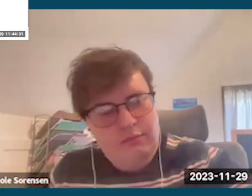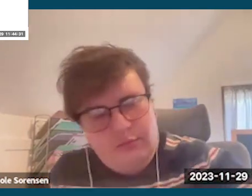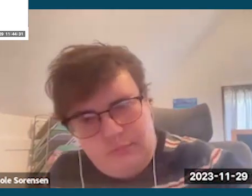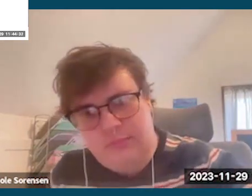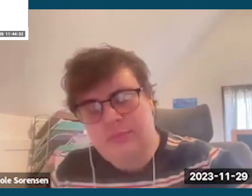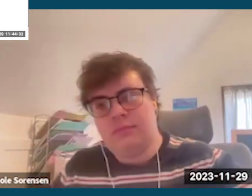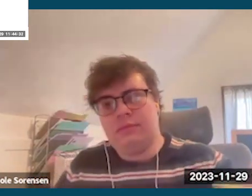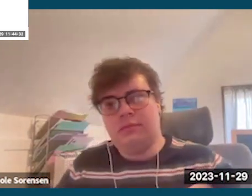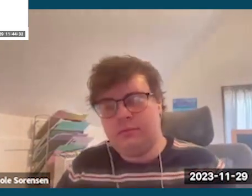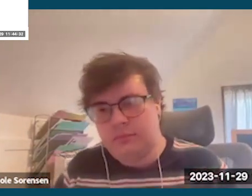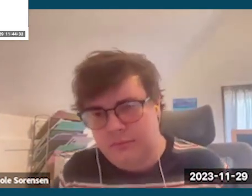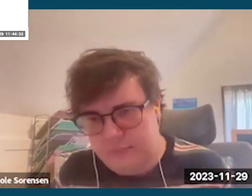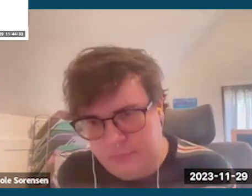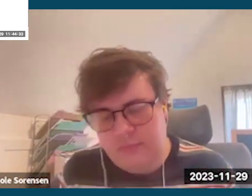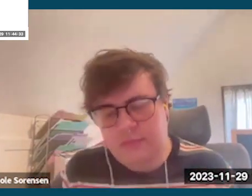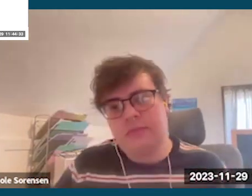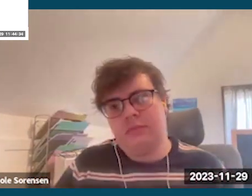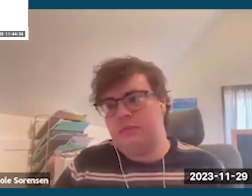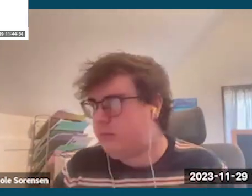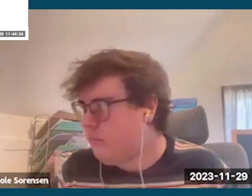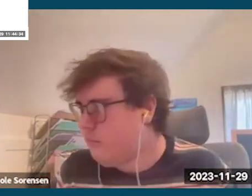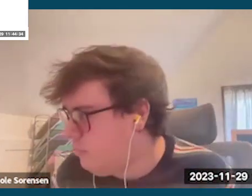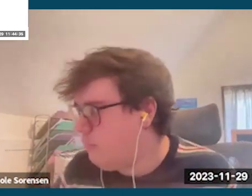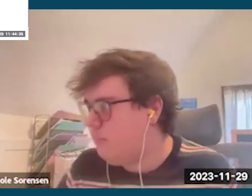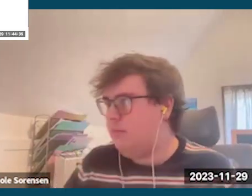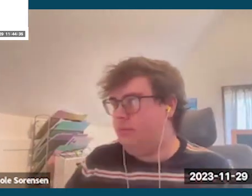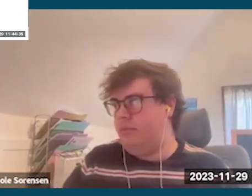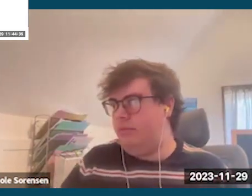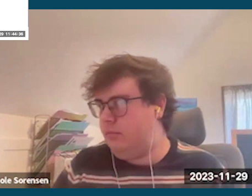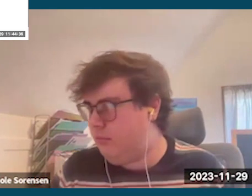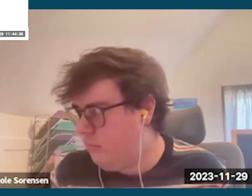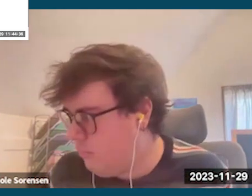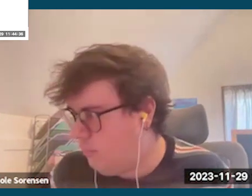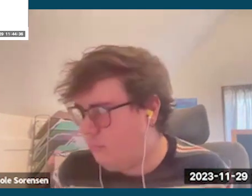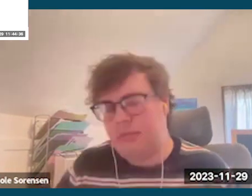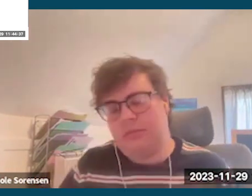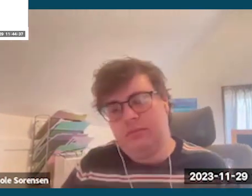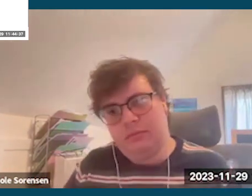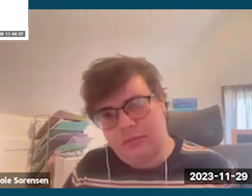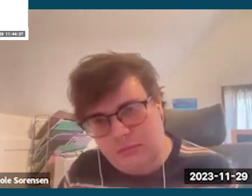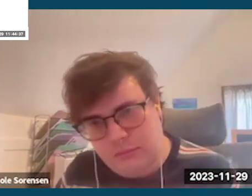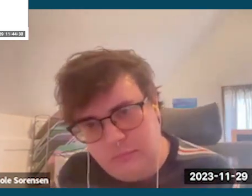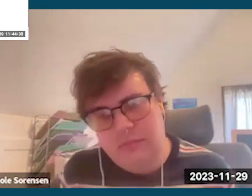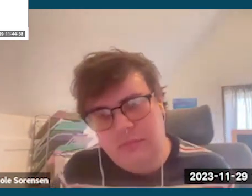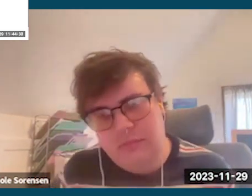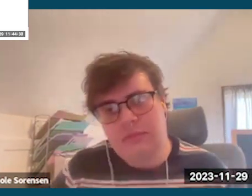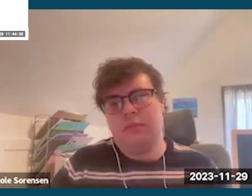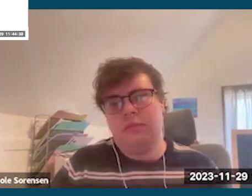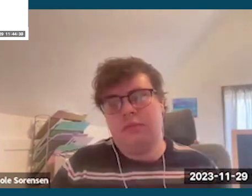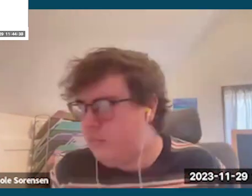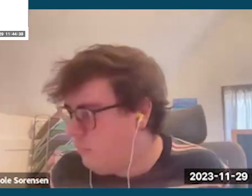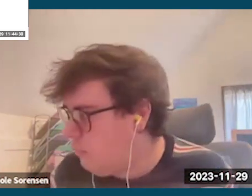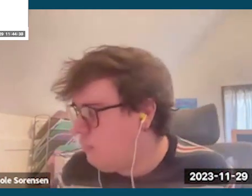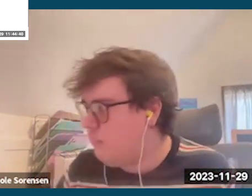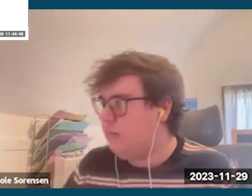I cannot keep track of things without a lot of support. If I have to remember to call to make a follow-up appointment, it